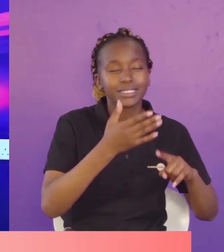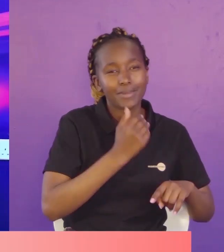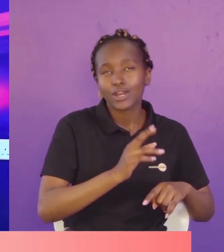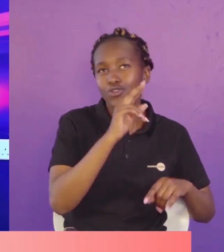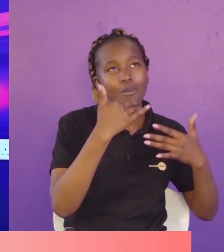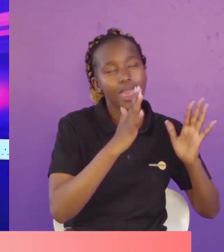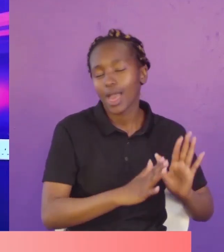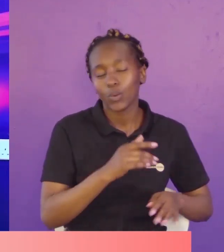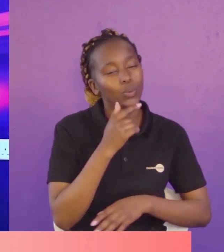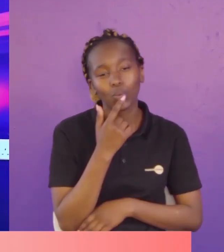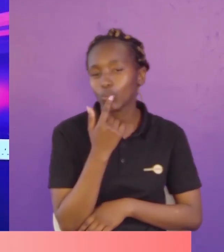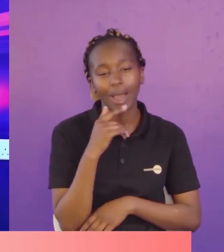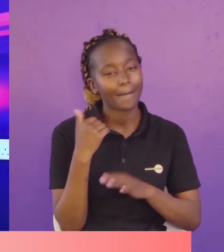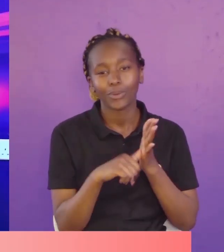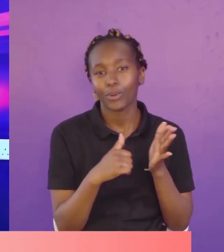Only Bruno.